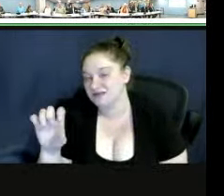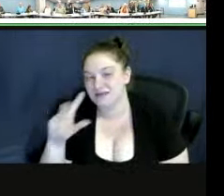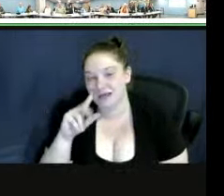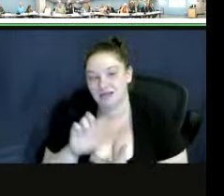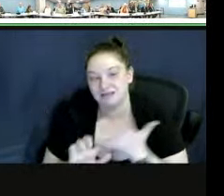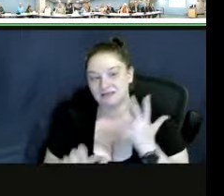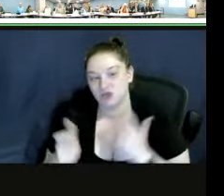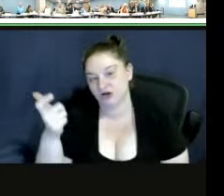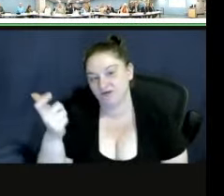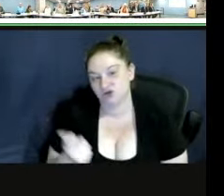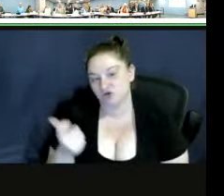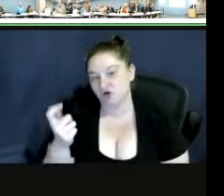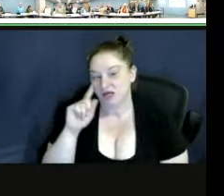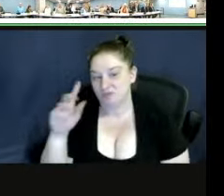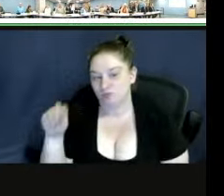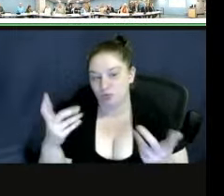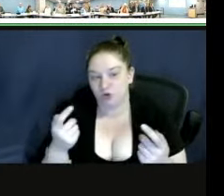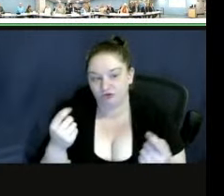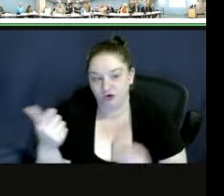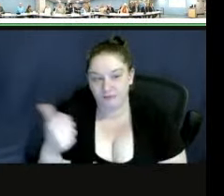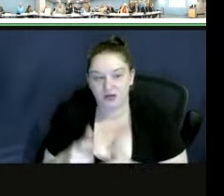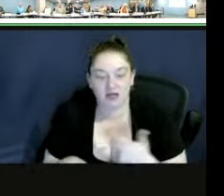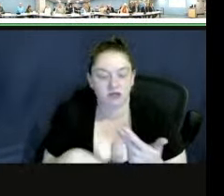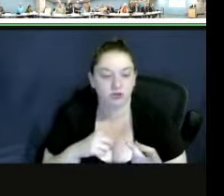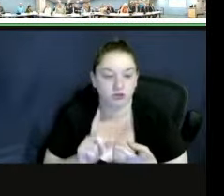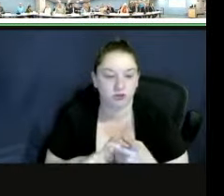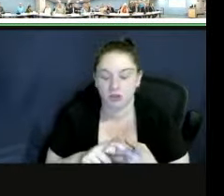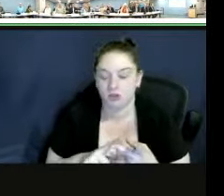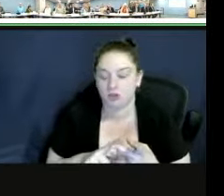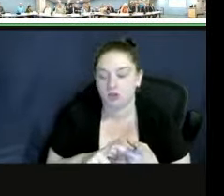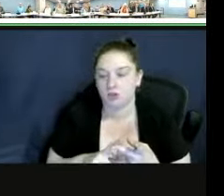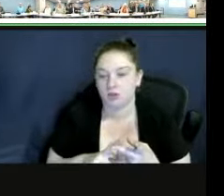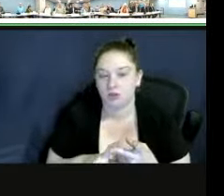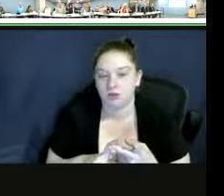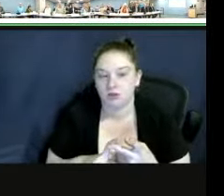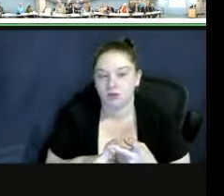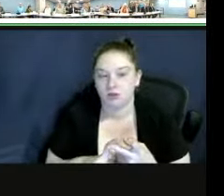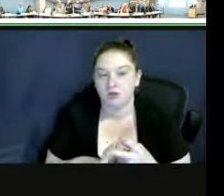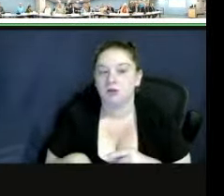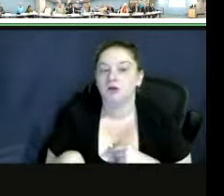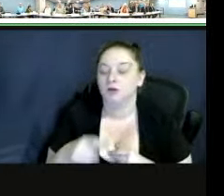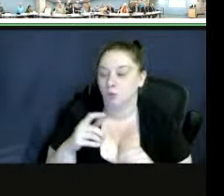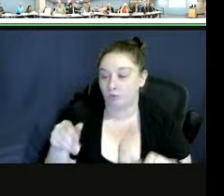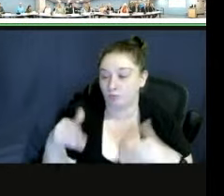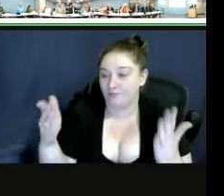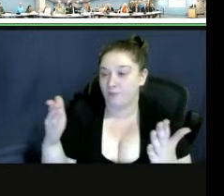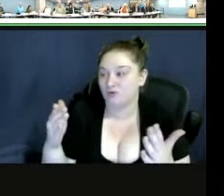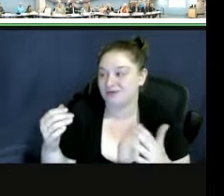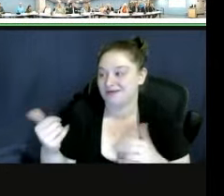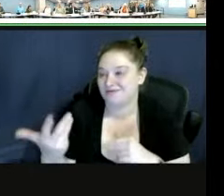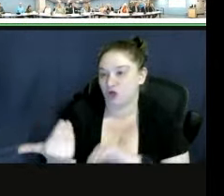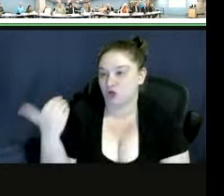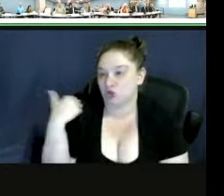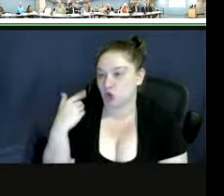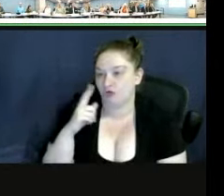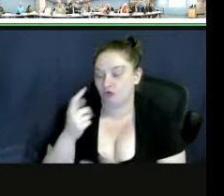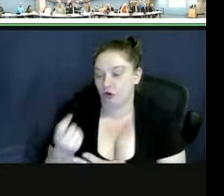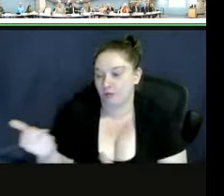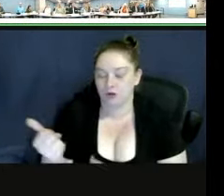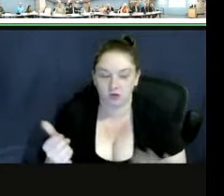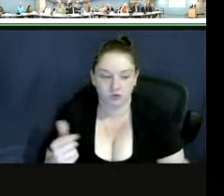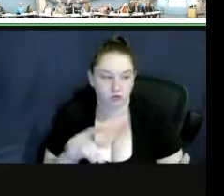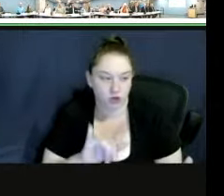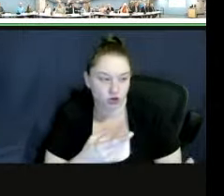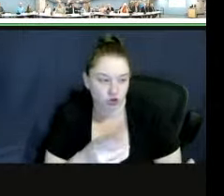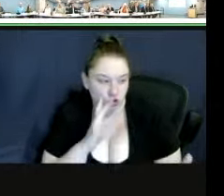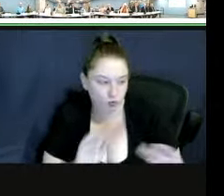as proposed for elimination. If you might remember, we proposed it several years ago for elimination also. And again, Josh, just to clarify,